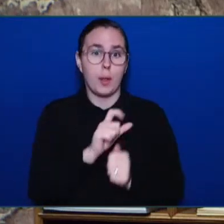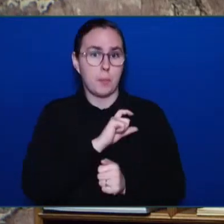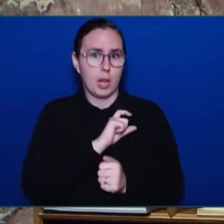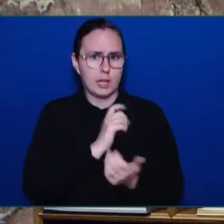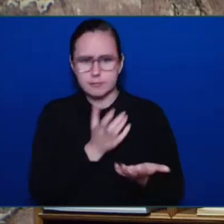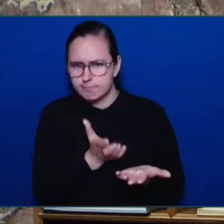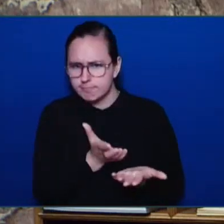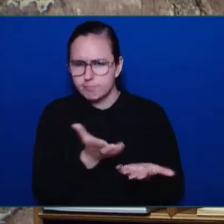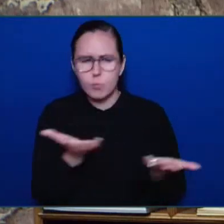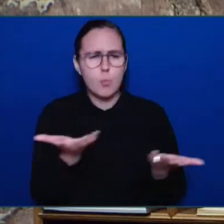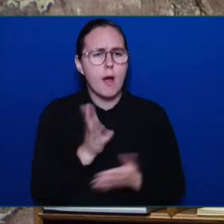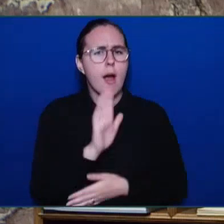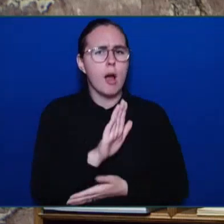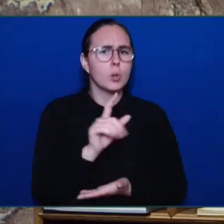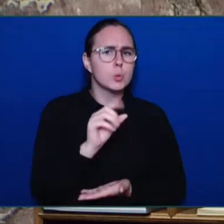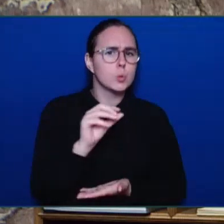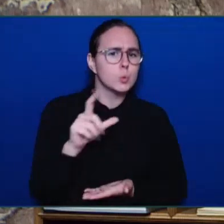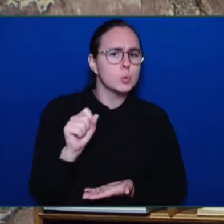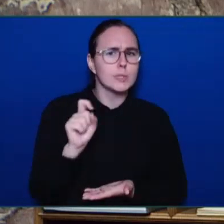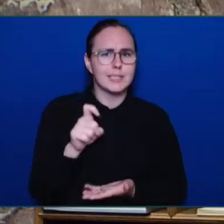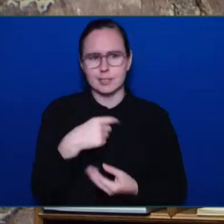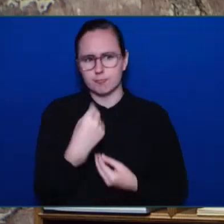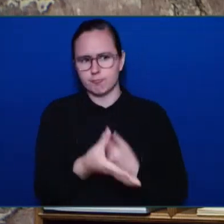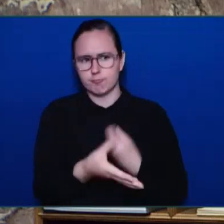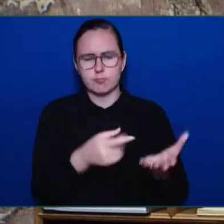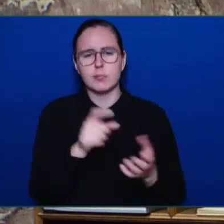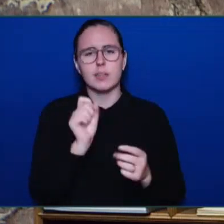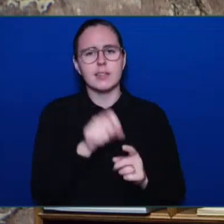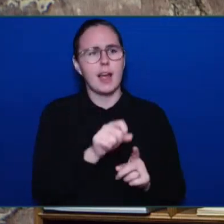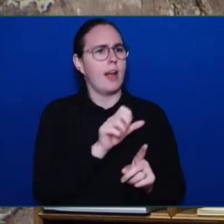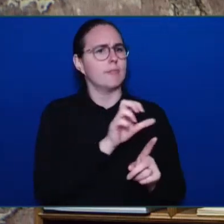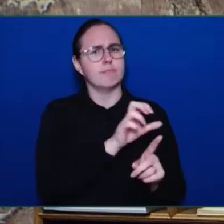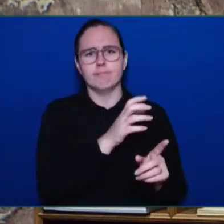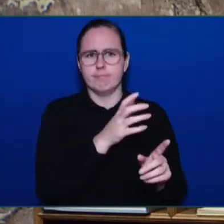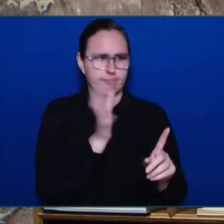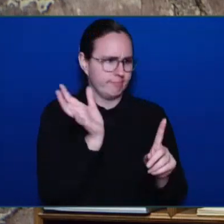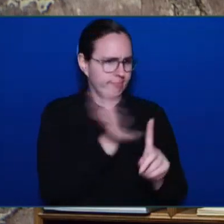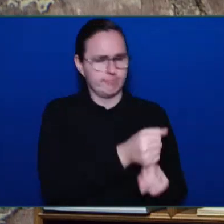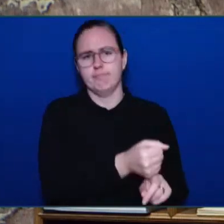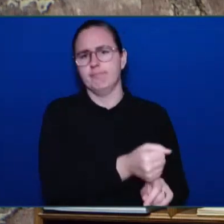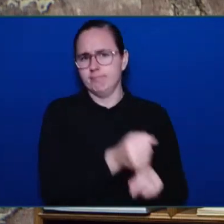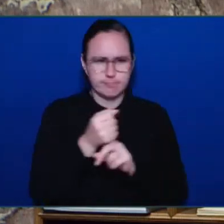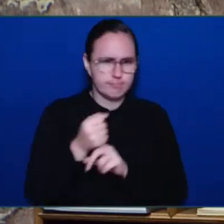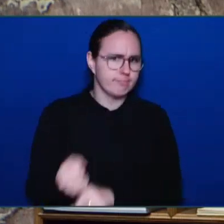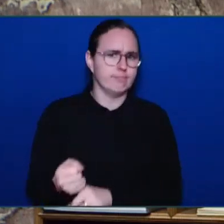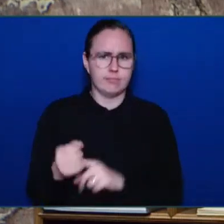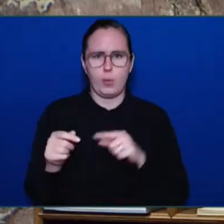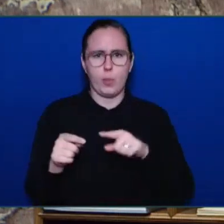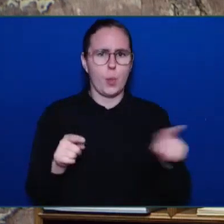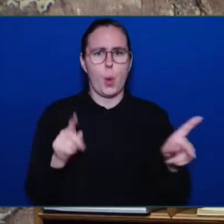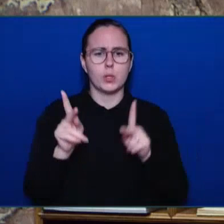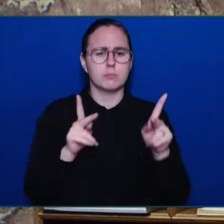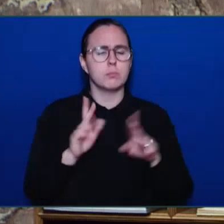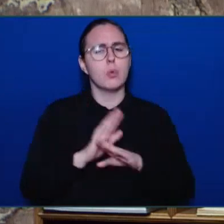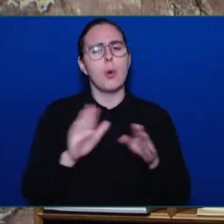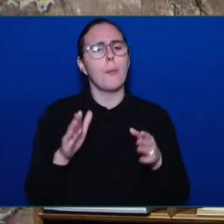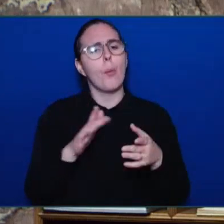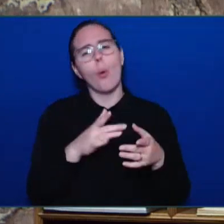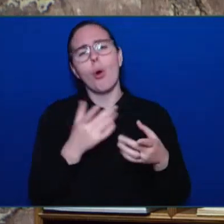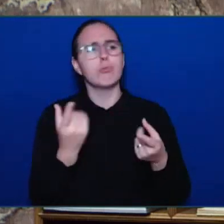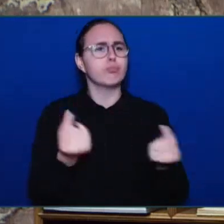Speaker, that take these individuals off the streets. It's working with the federal government so that we can get changes to